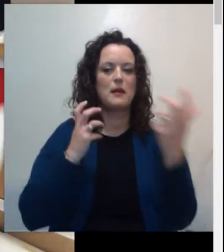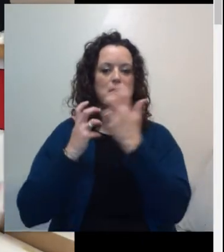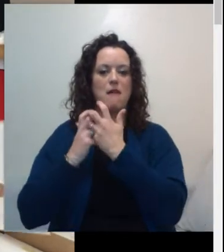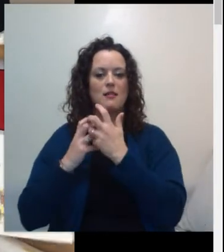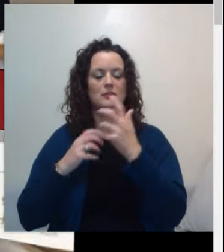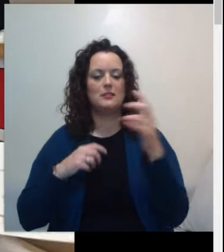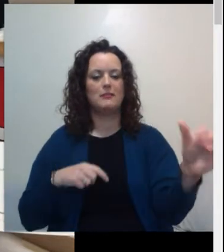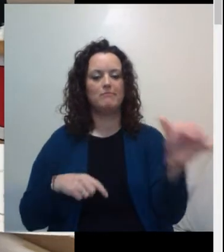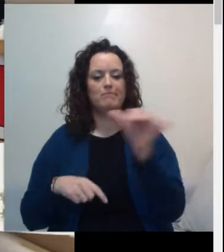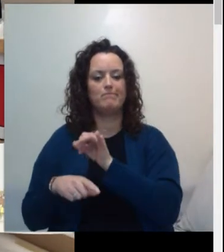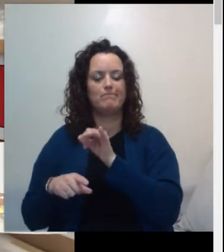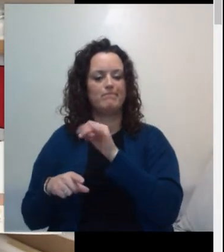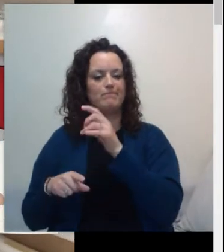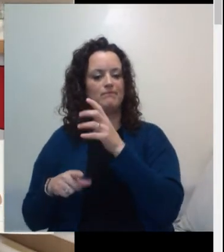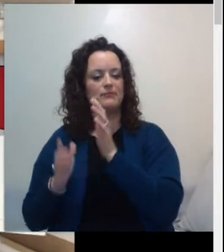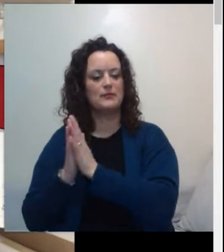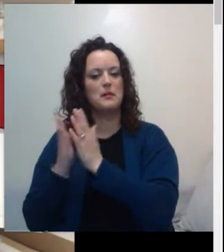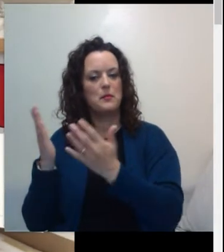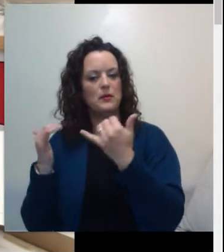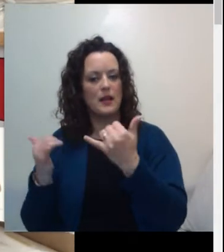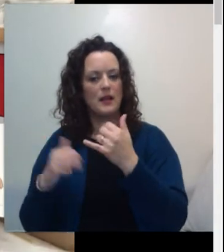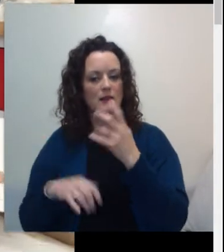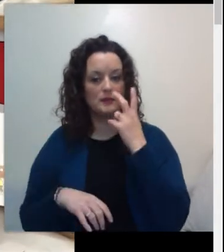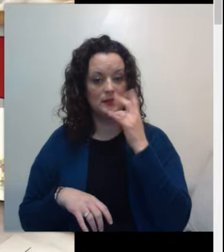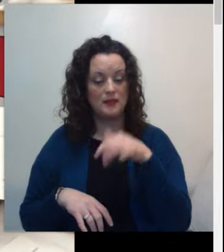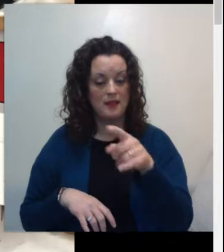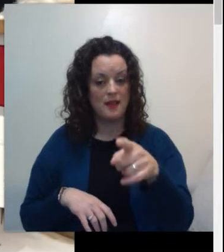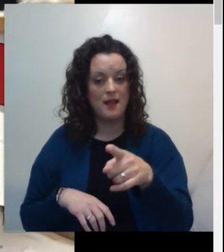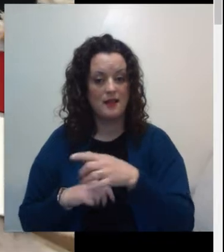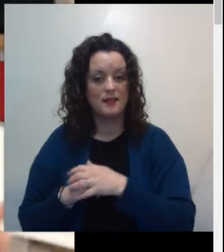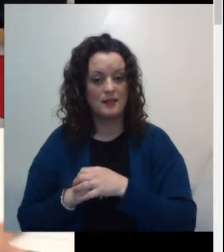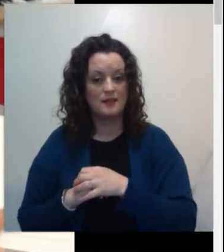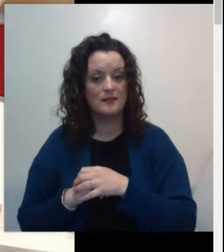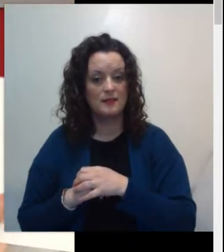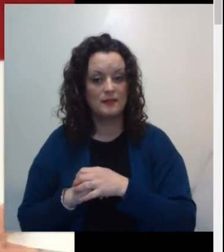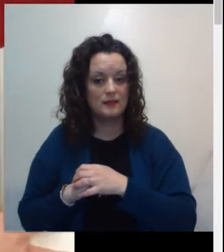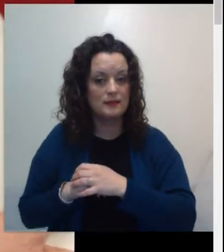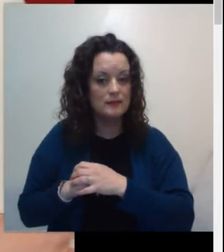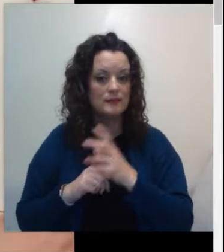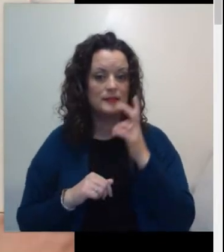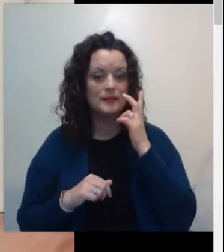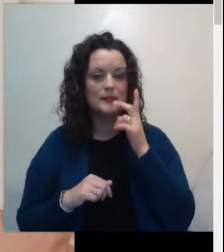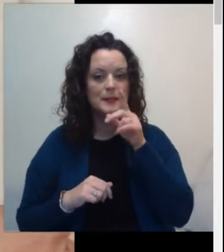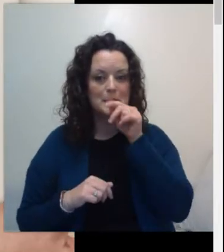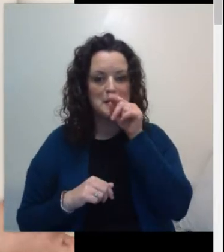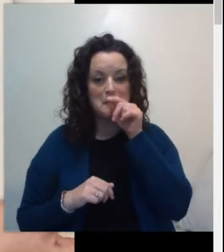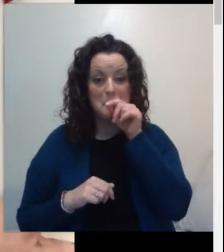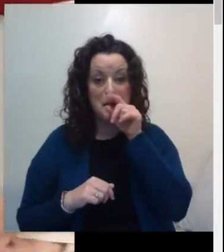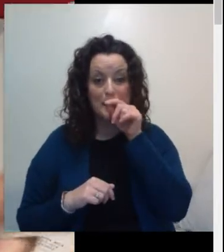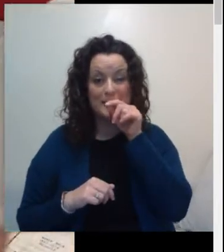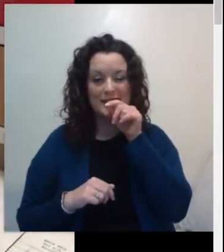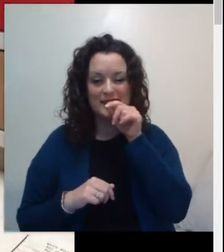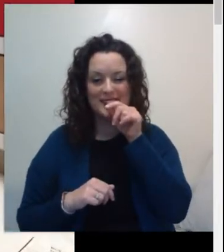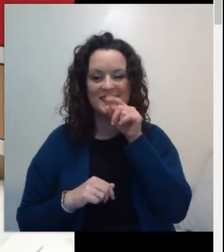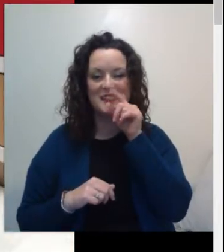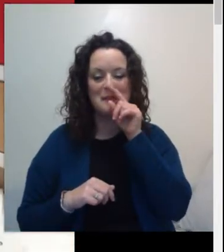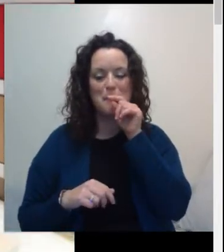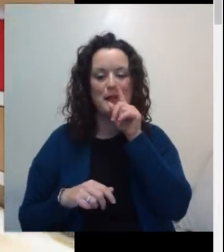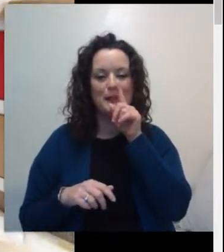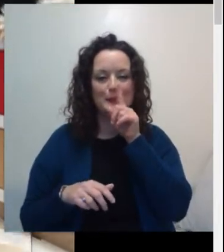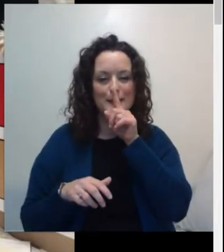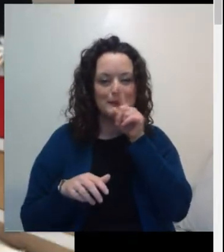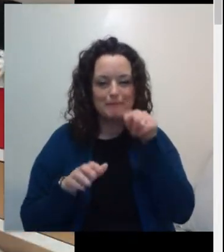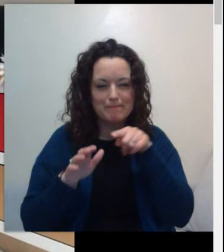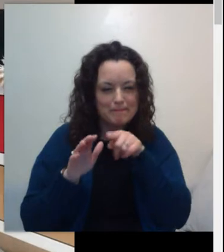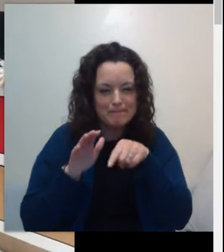See that? That is the pigeon. And the pigeon gets in every one